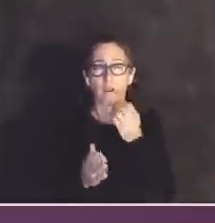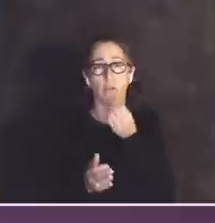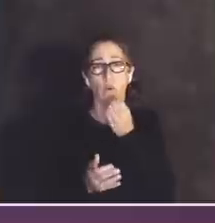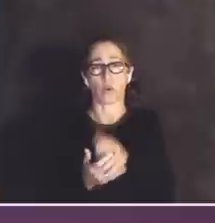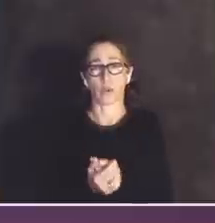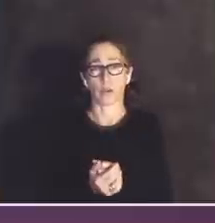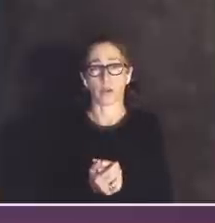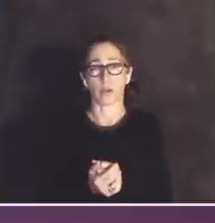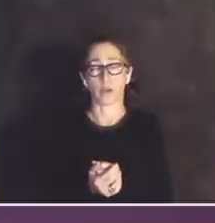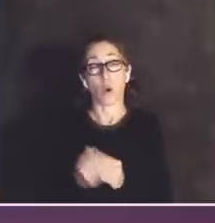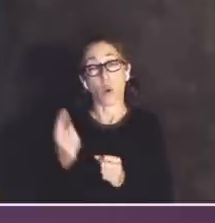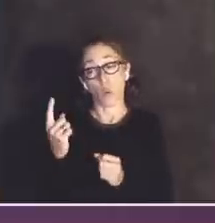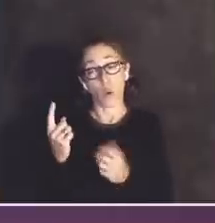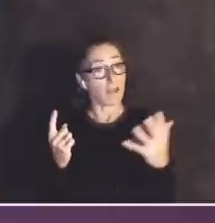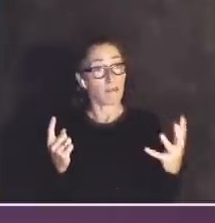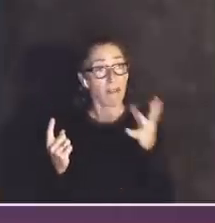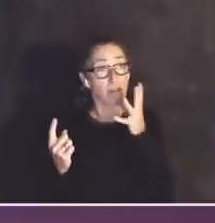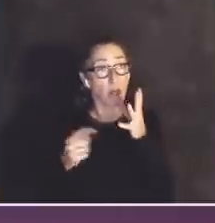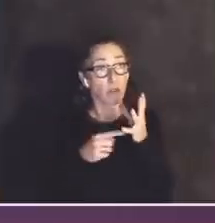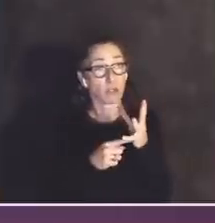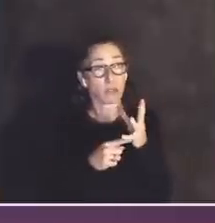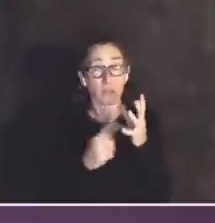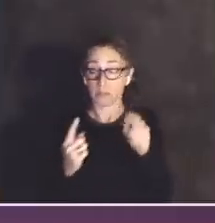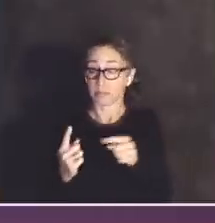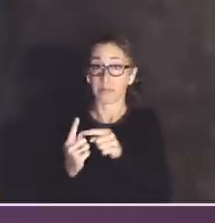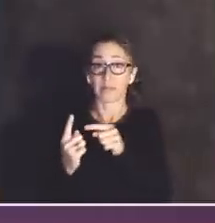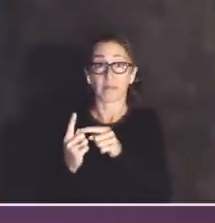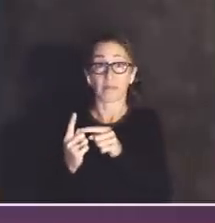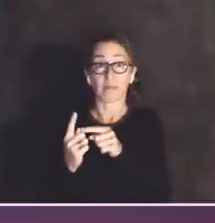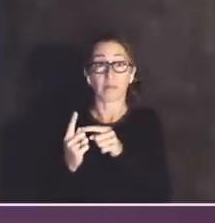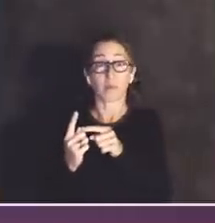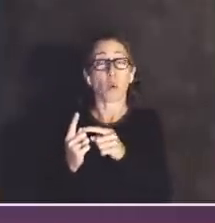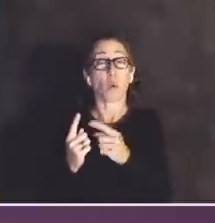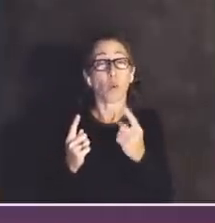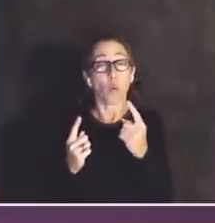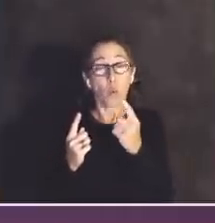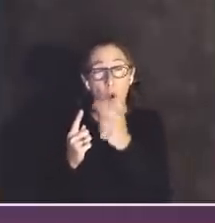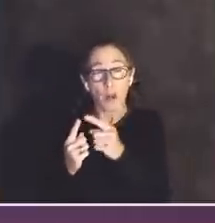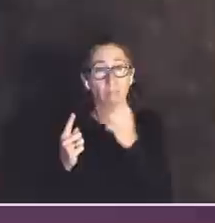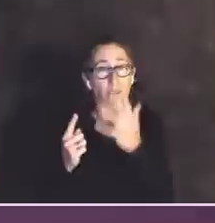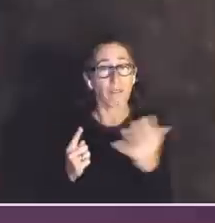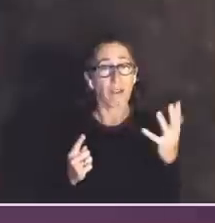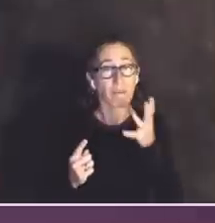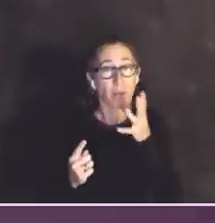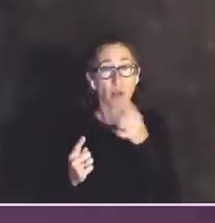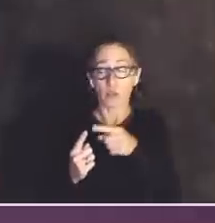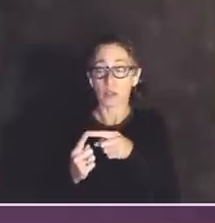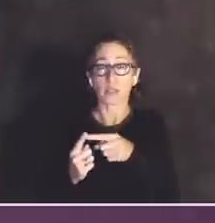five mothers is describing her children in America as being hungry.